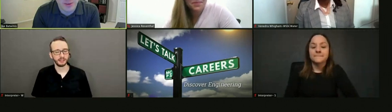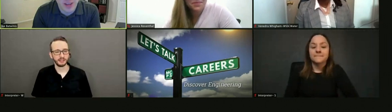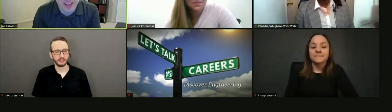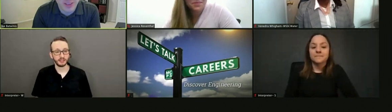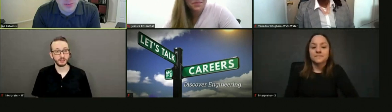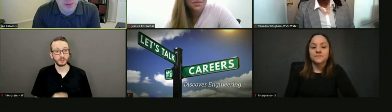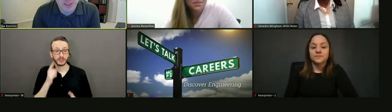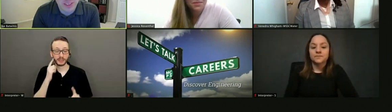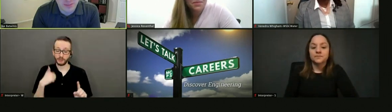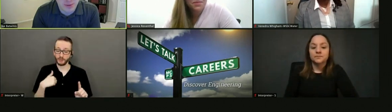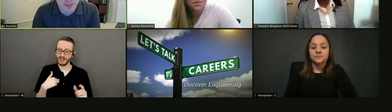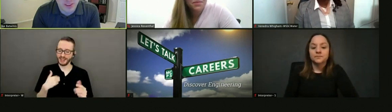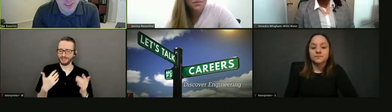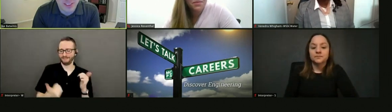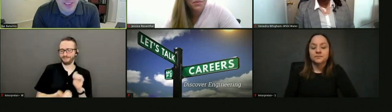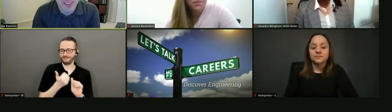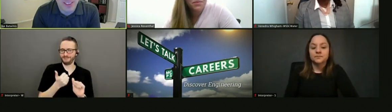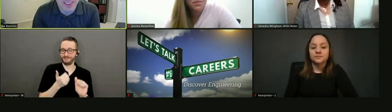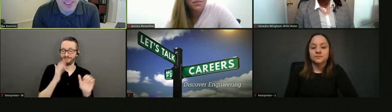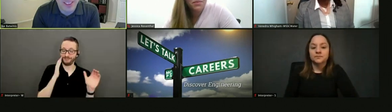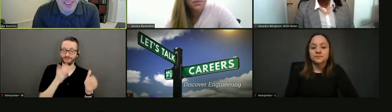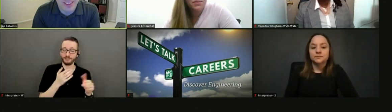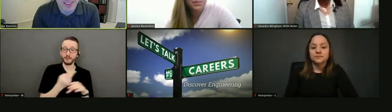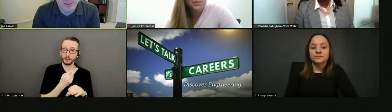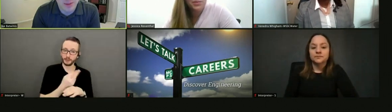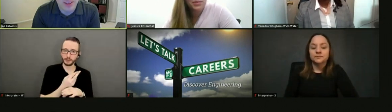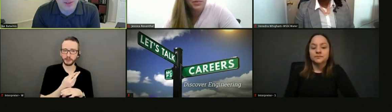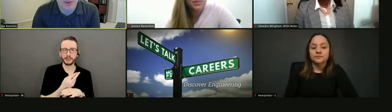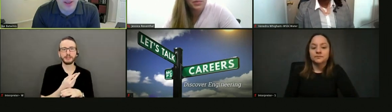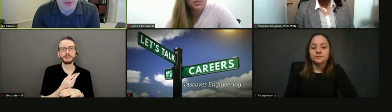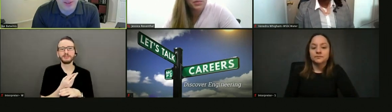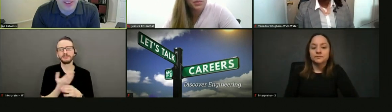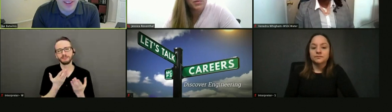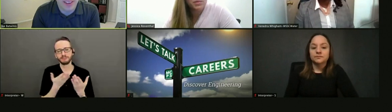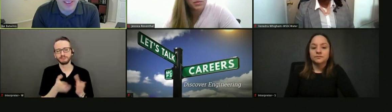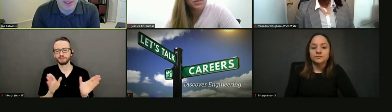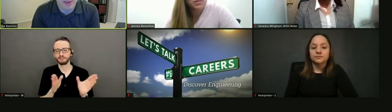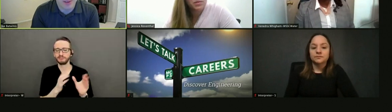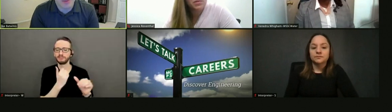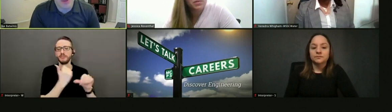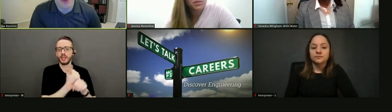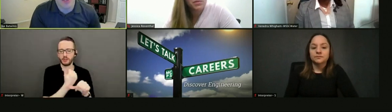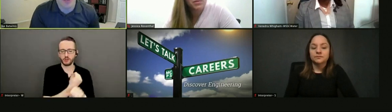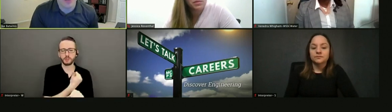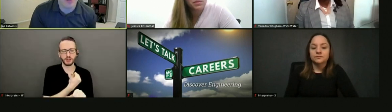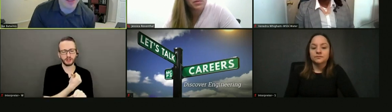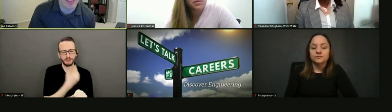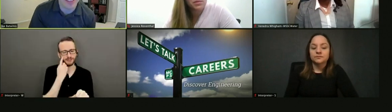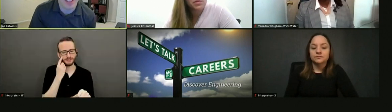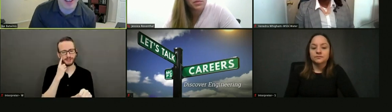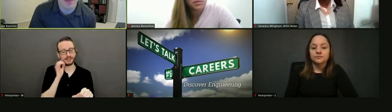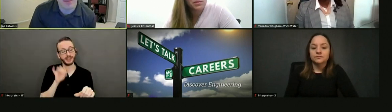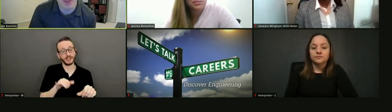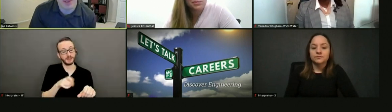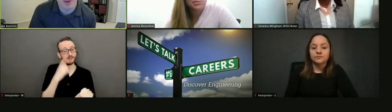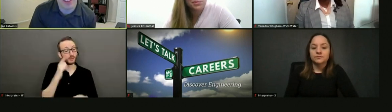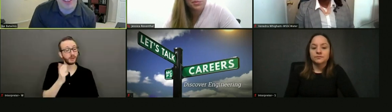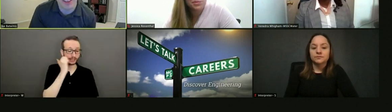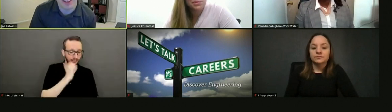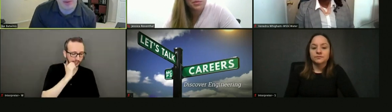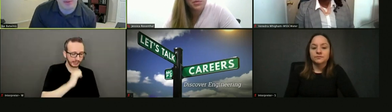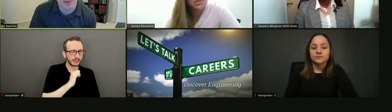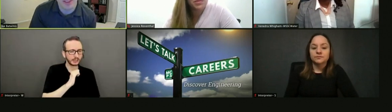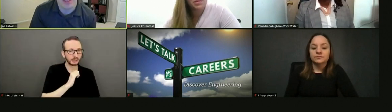Certainly, as far as what I use, mostly it's more on just maybe the algebra side is about as far as I need in my daily job. But